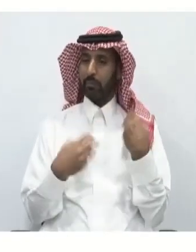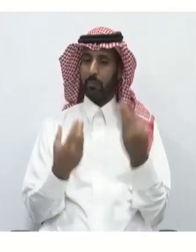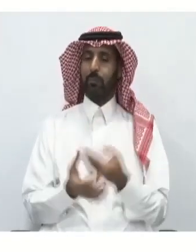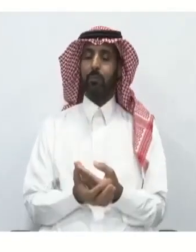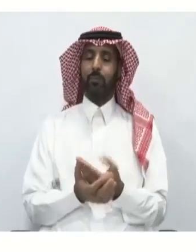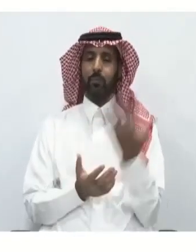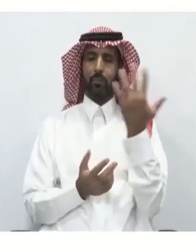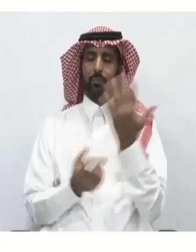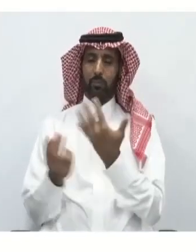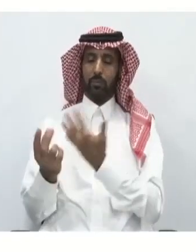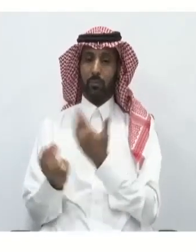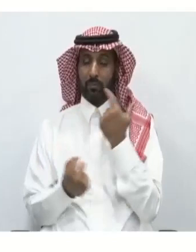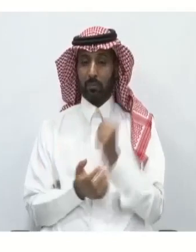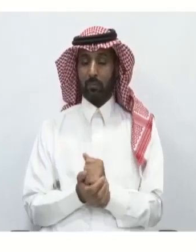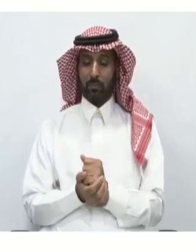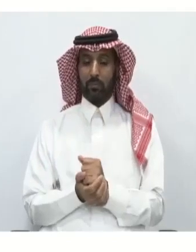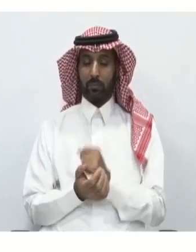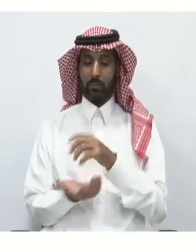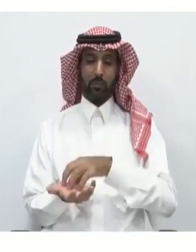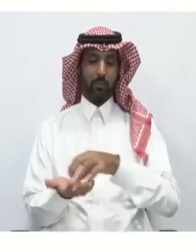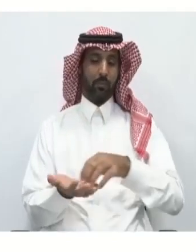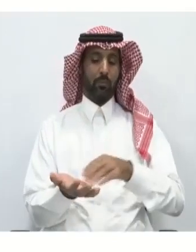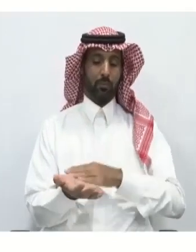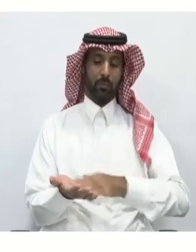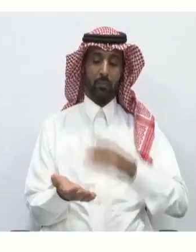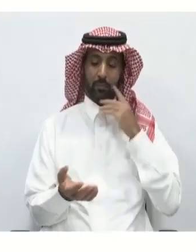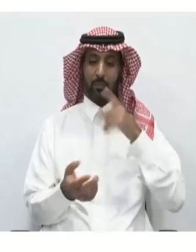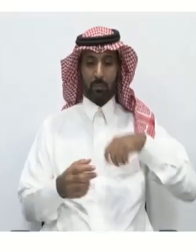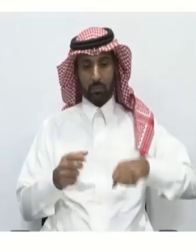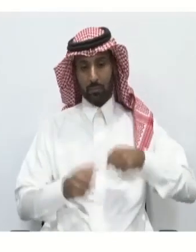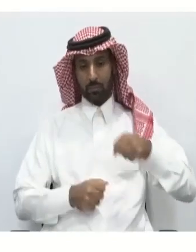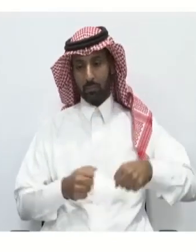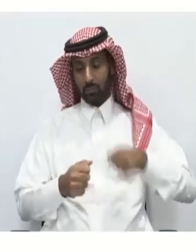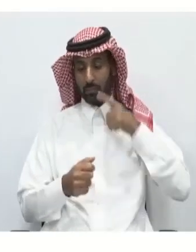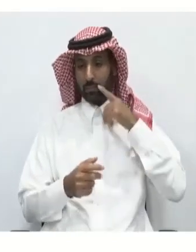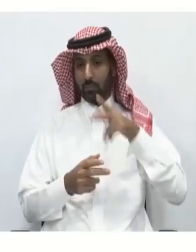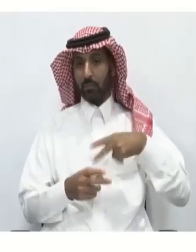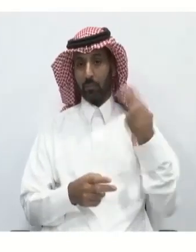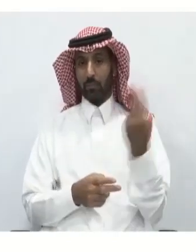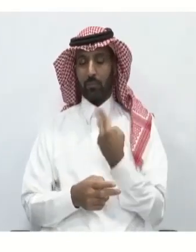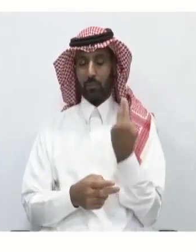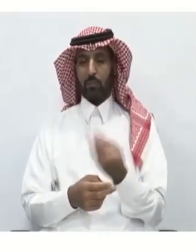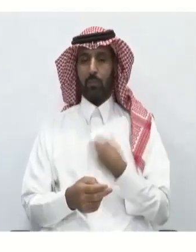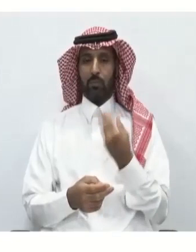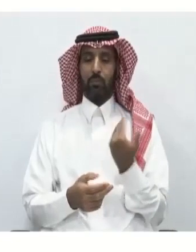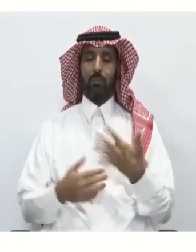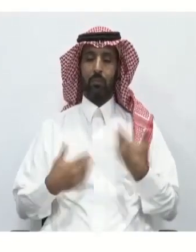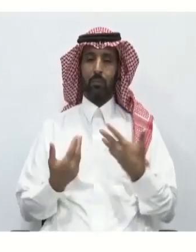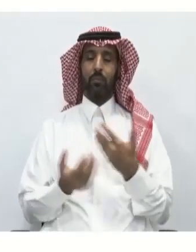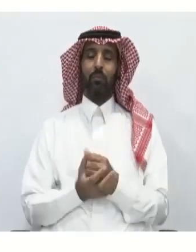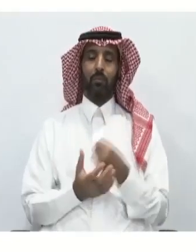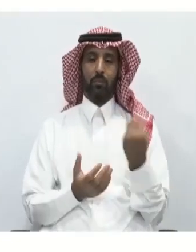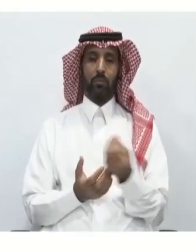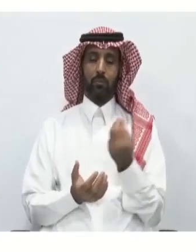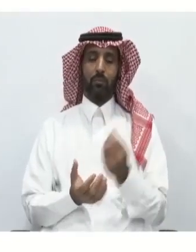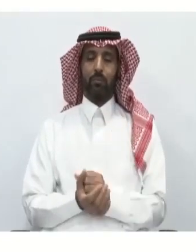tourism related to natural places where you can go hiking or skiing. So enjoying nature while you